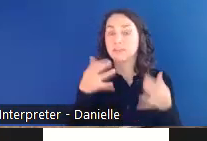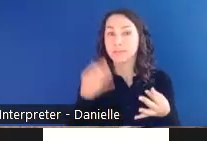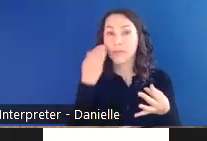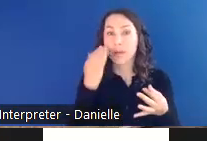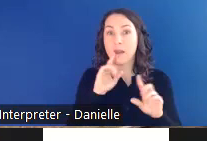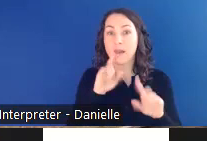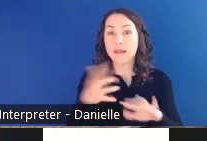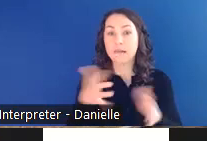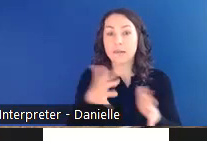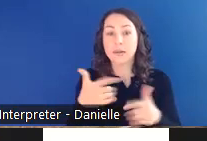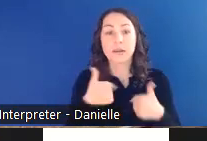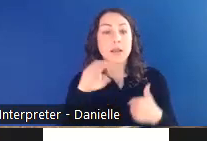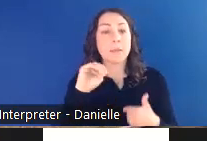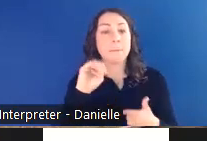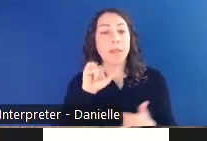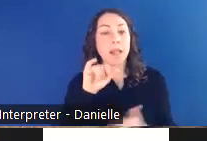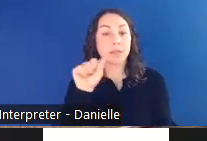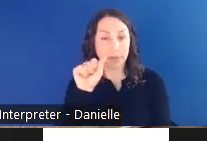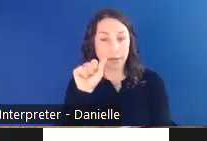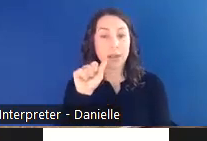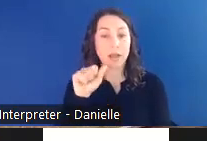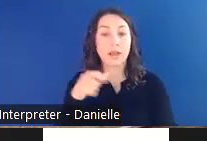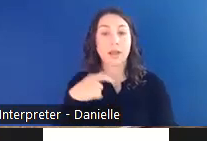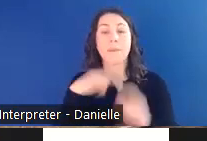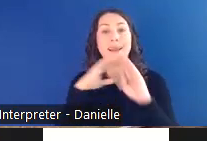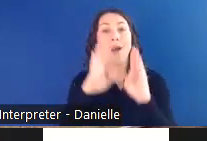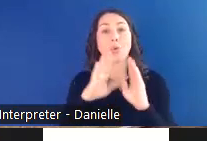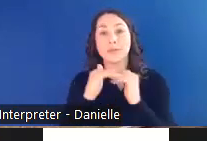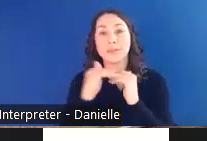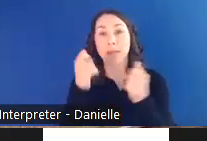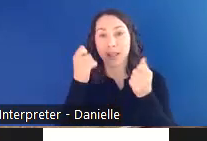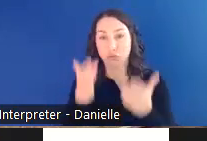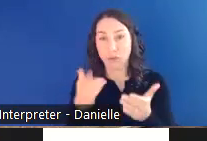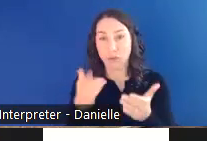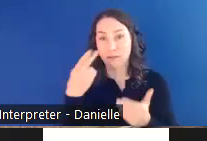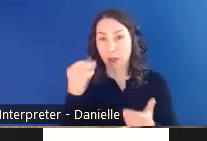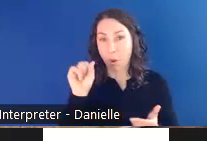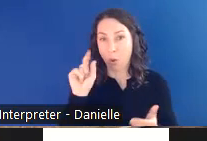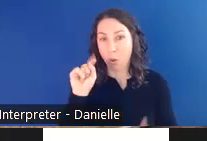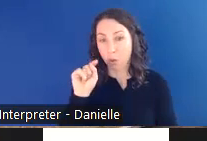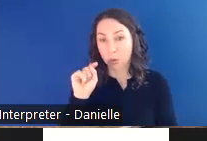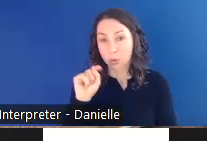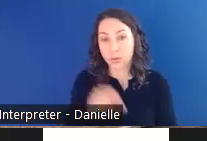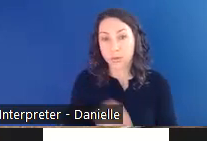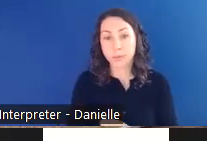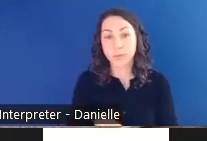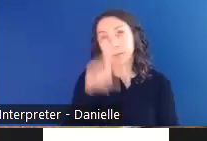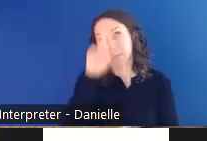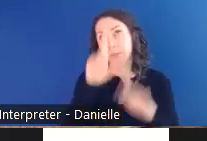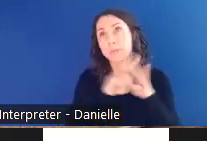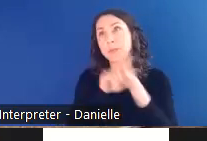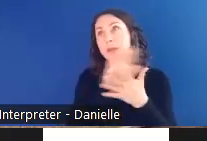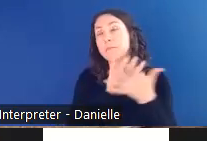Hi, good afternoon. I'm Melissa Toddy, the Housing Stability Director with the Department of Housing Stability. A couple of things came to mind.